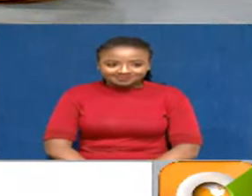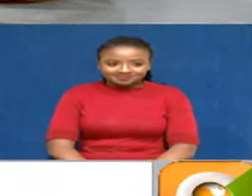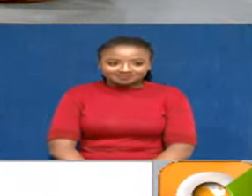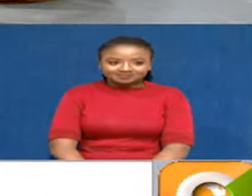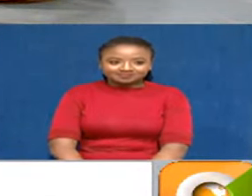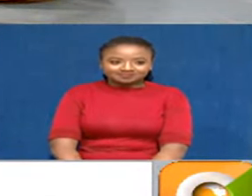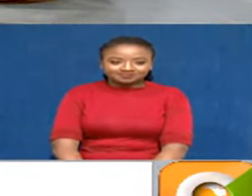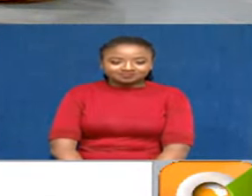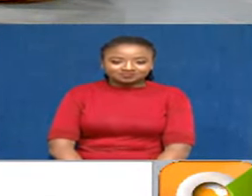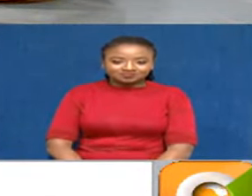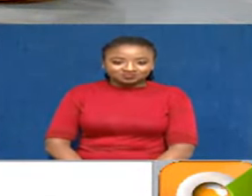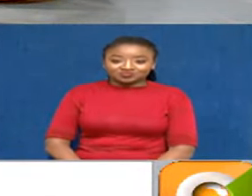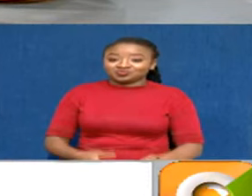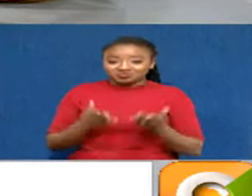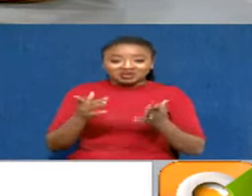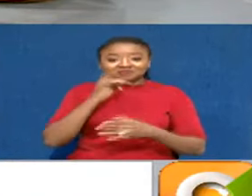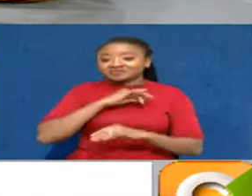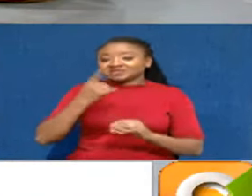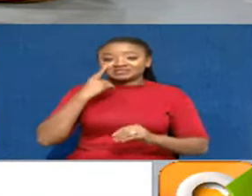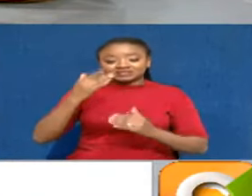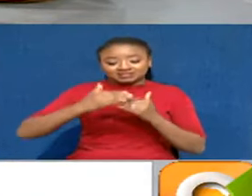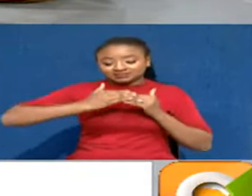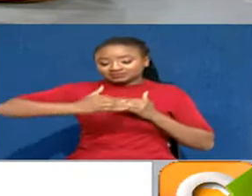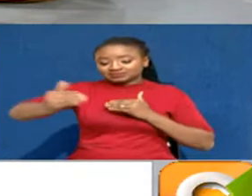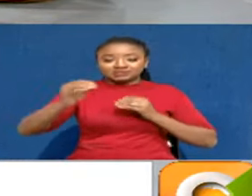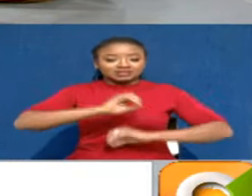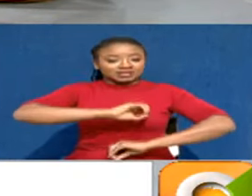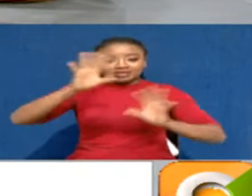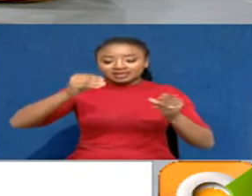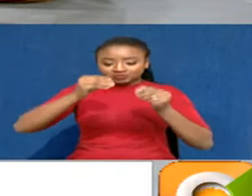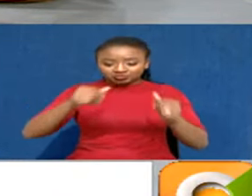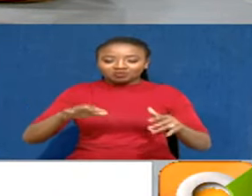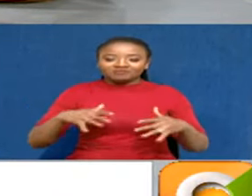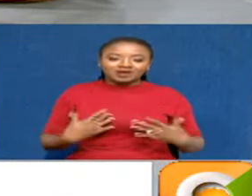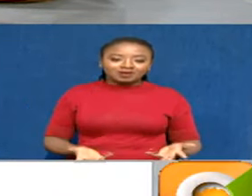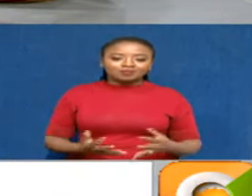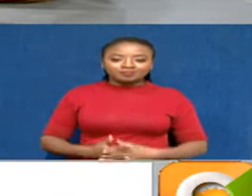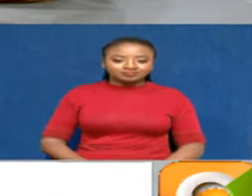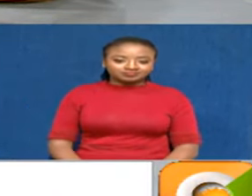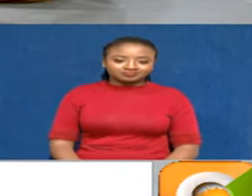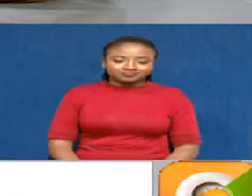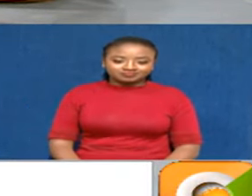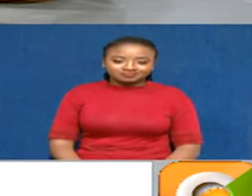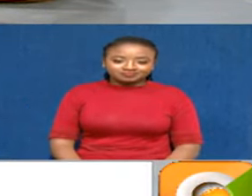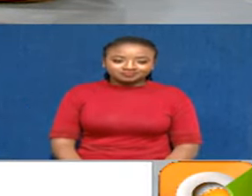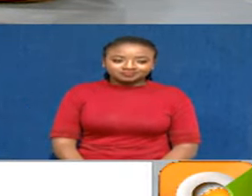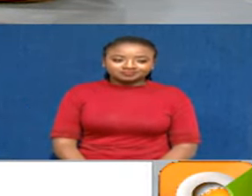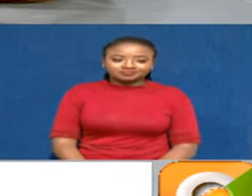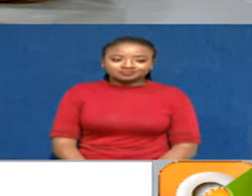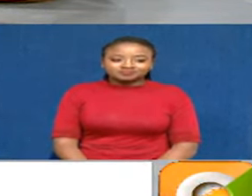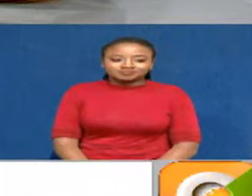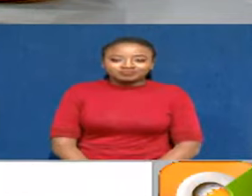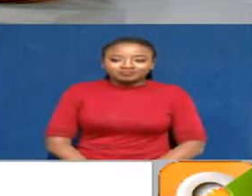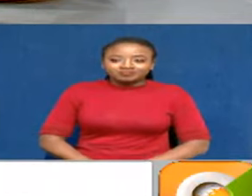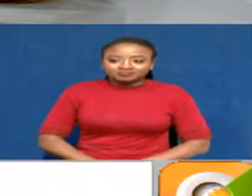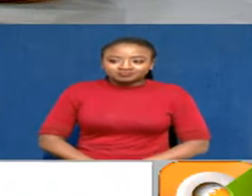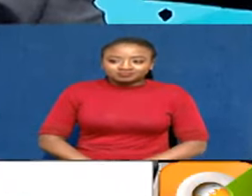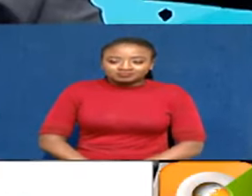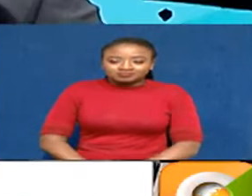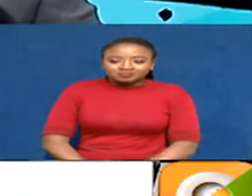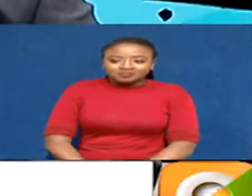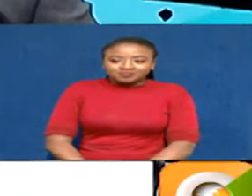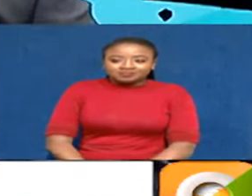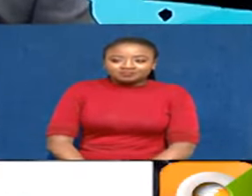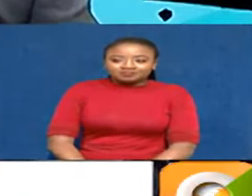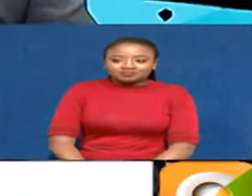feedback? Because you realize now, The way of getting back the money is where people have a problem with. That's it. Yeah.